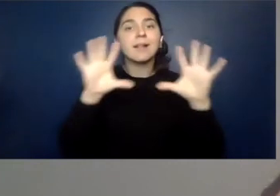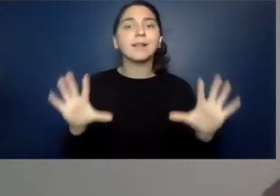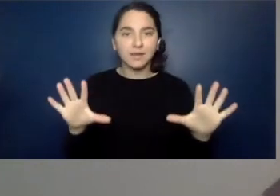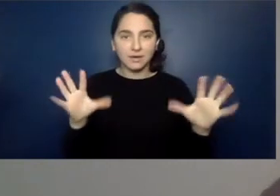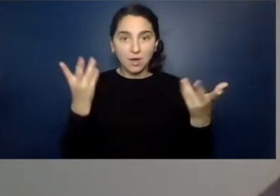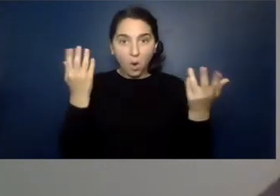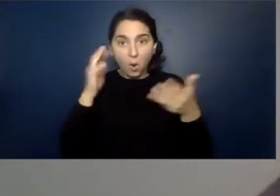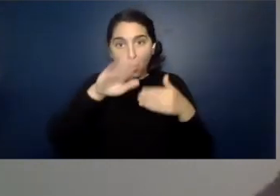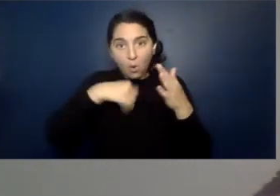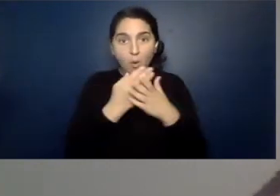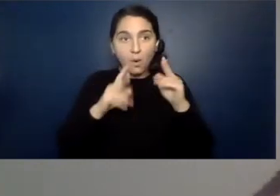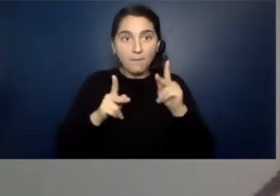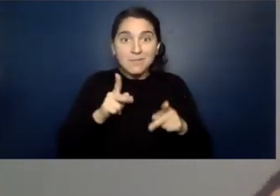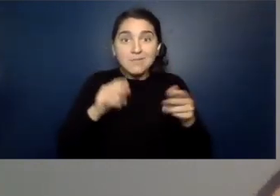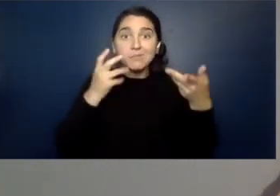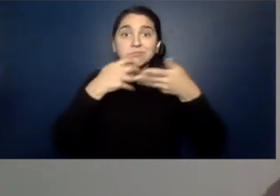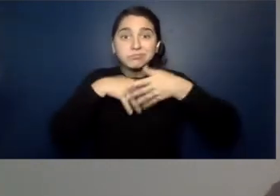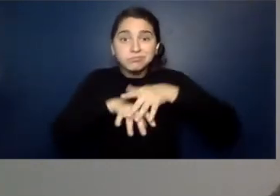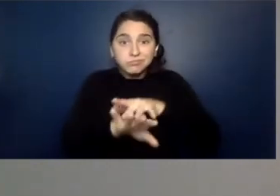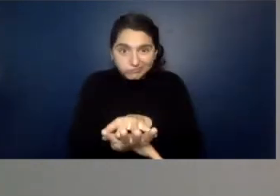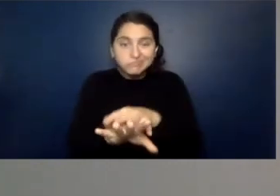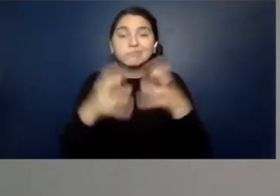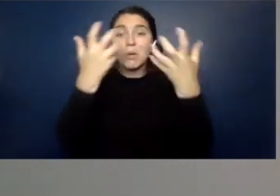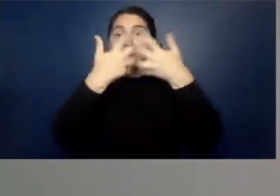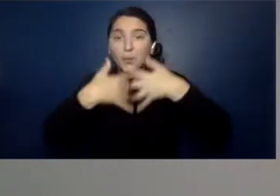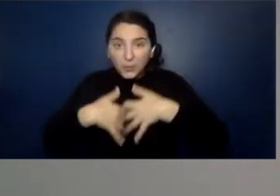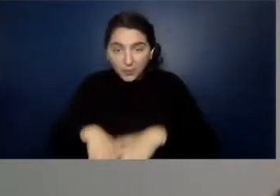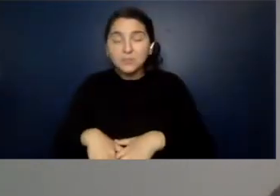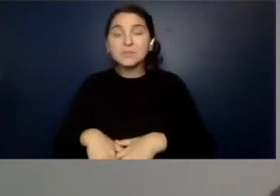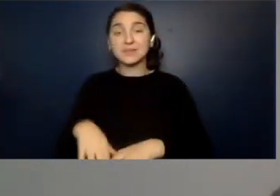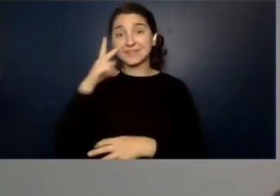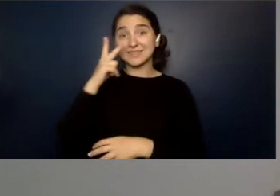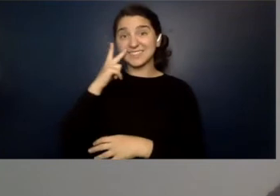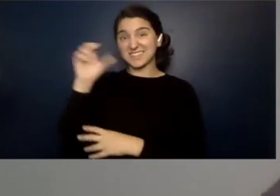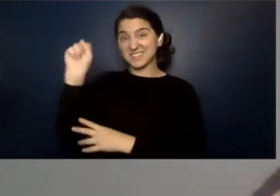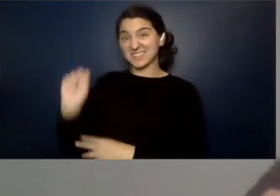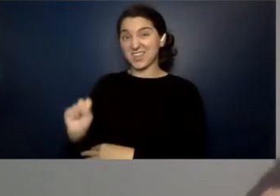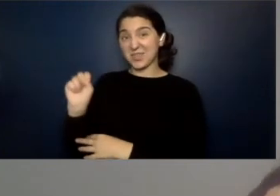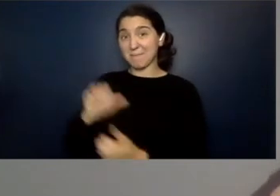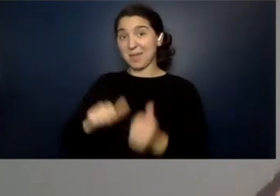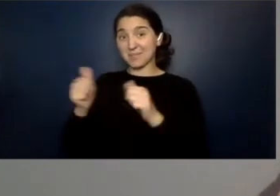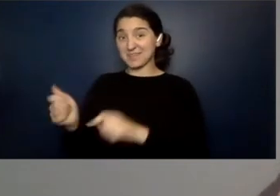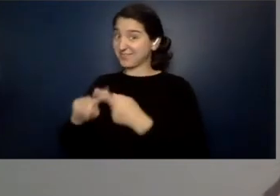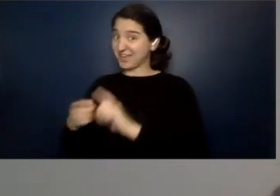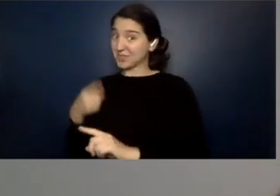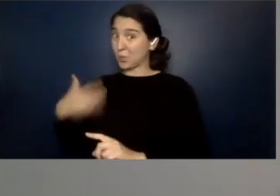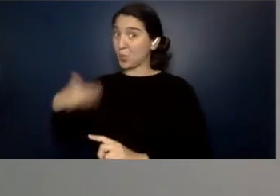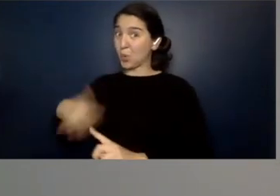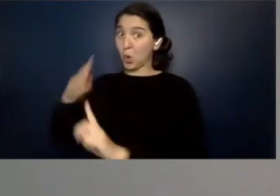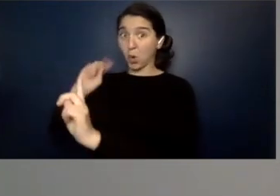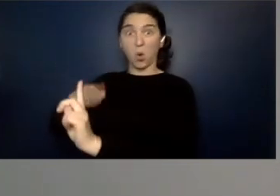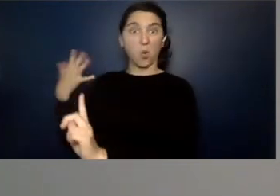requires religious uniformity. Worse still, that societal cohesion is